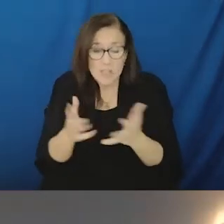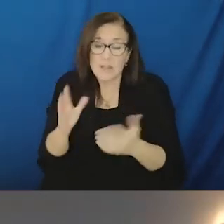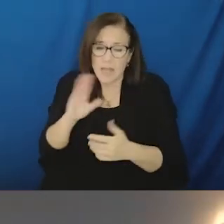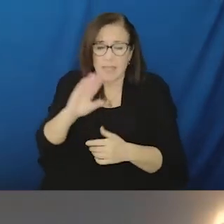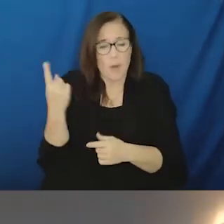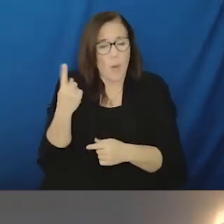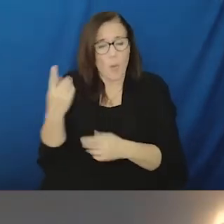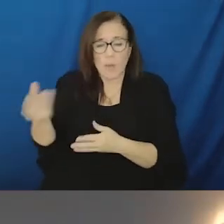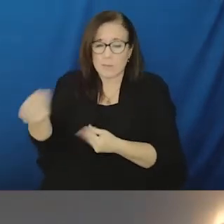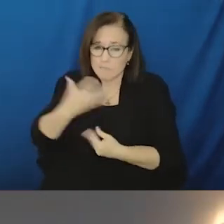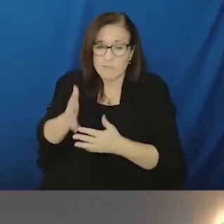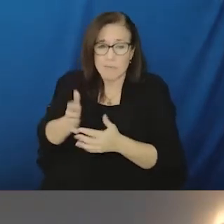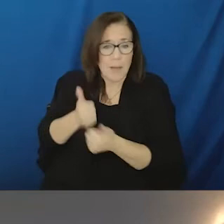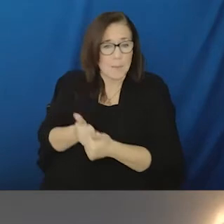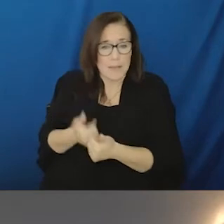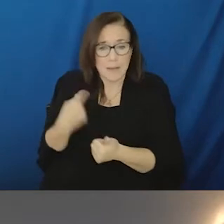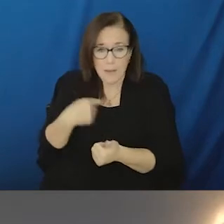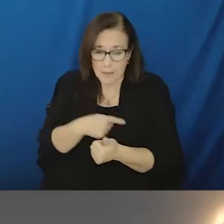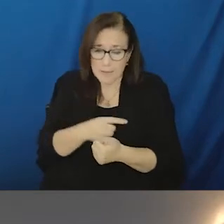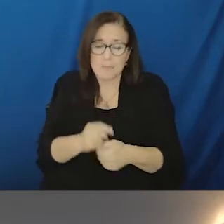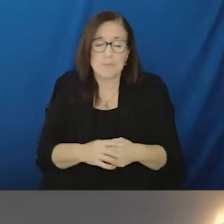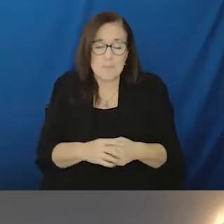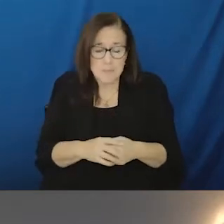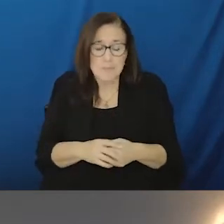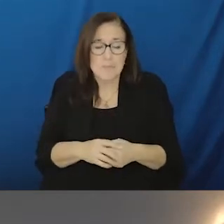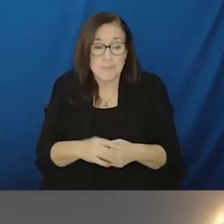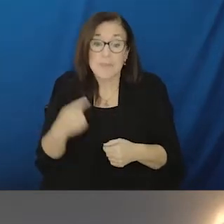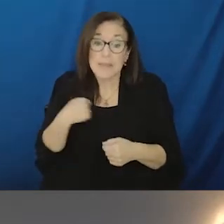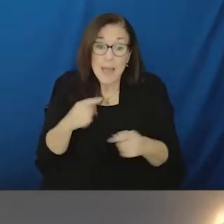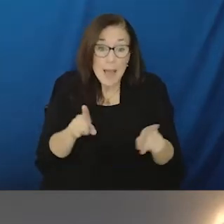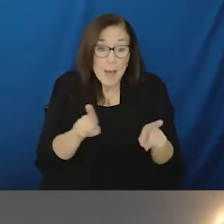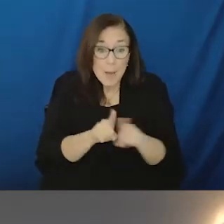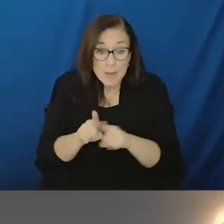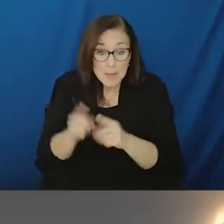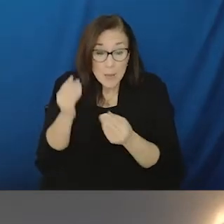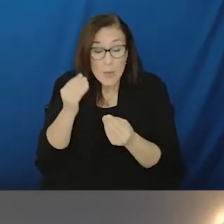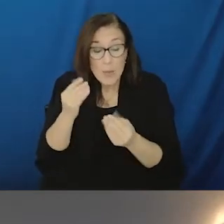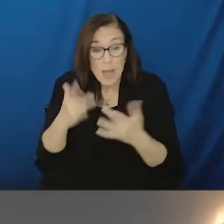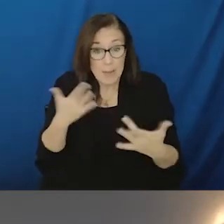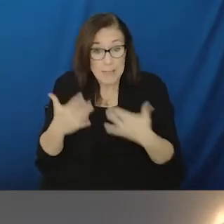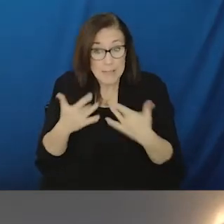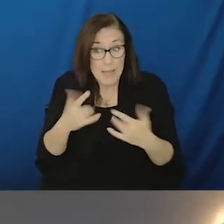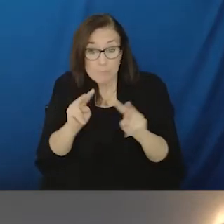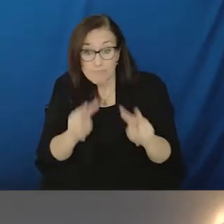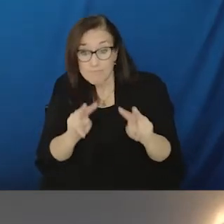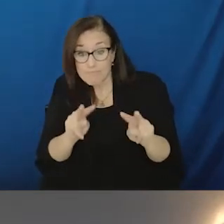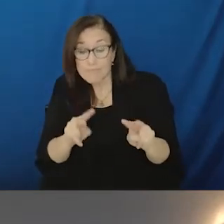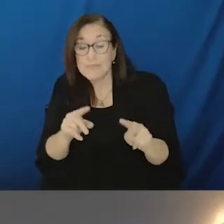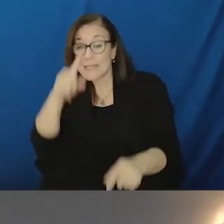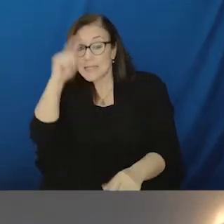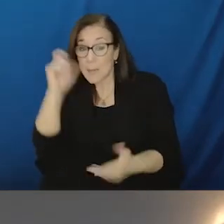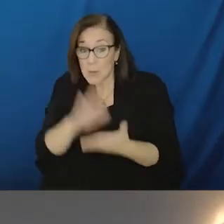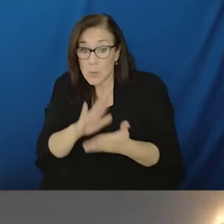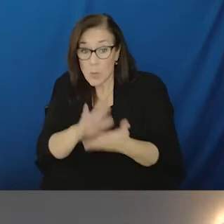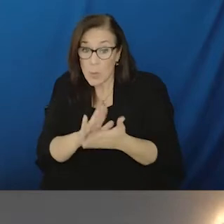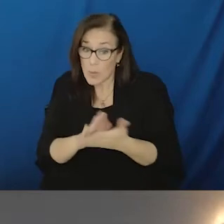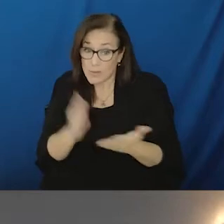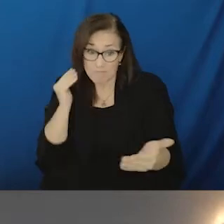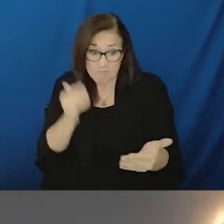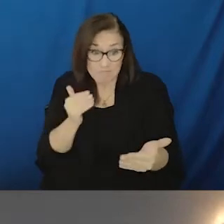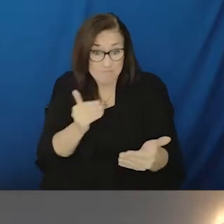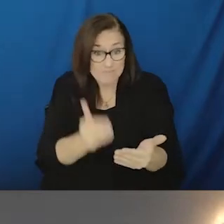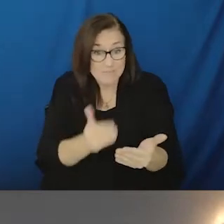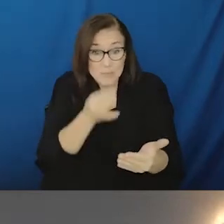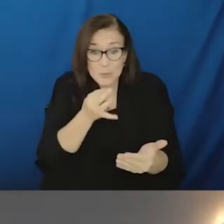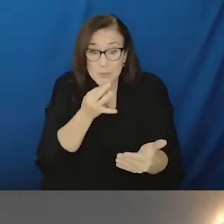and guidelines. I'm also excited to learn more about the summer school. It'll be here before we know it,